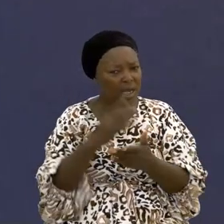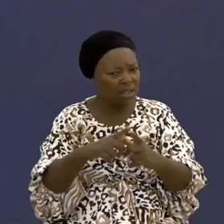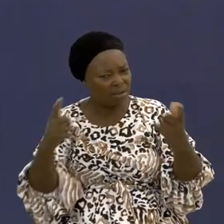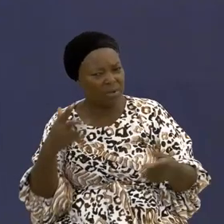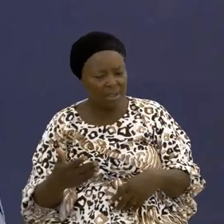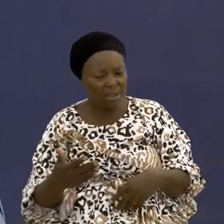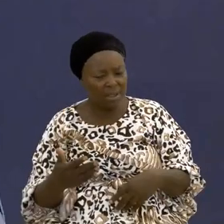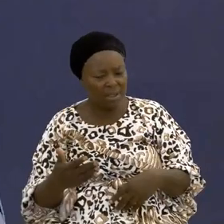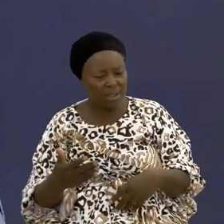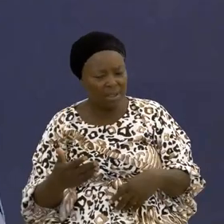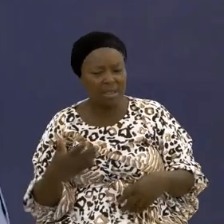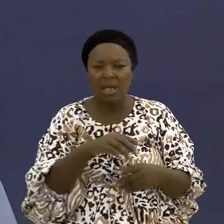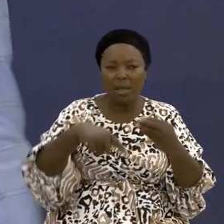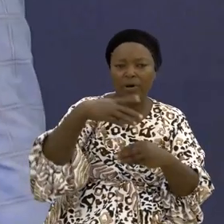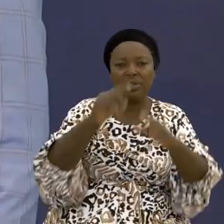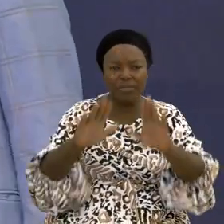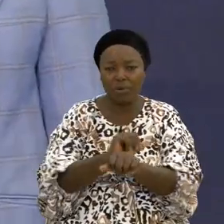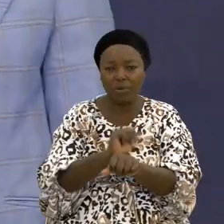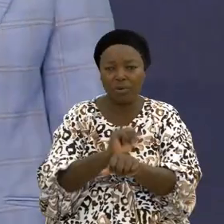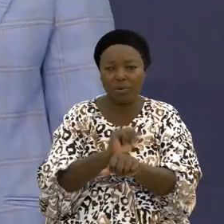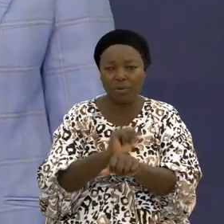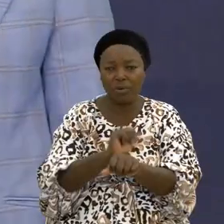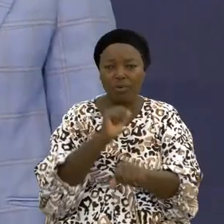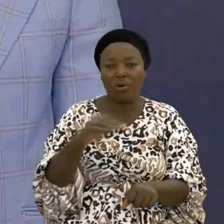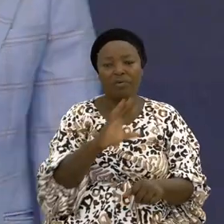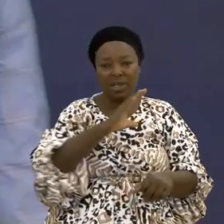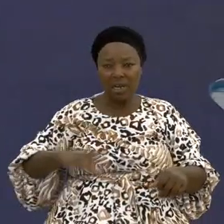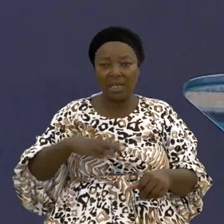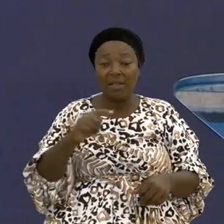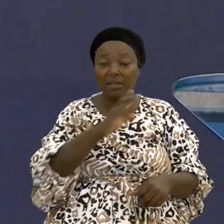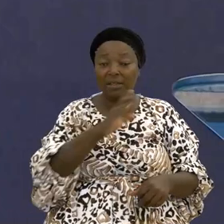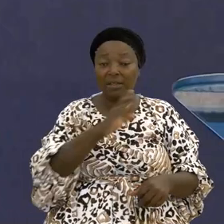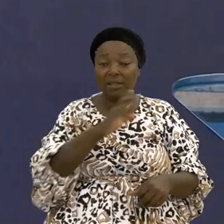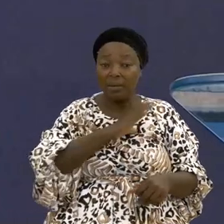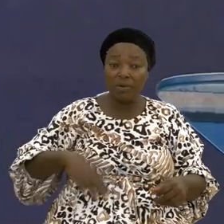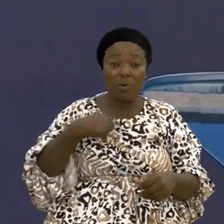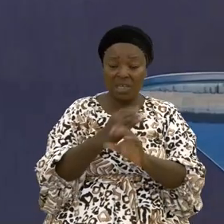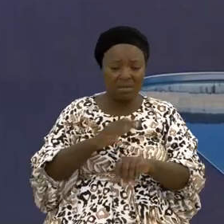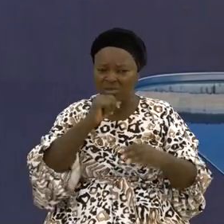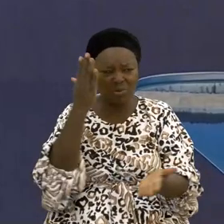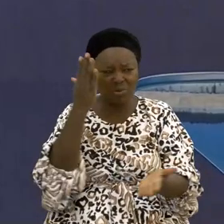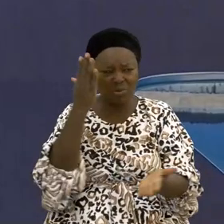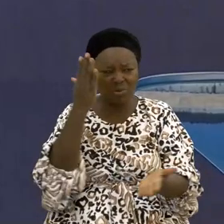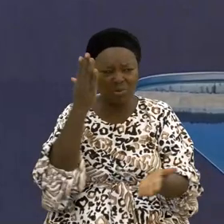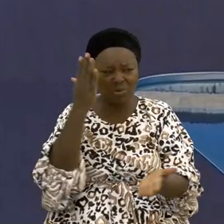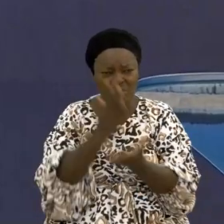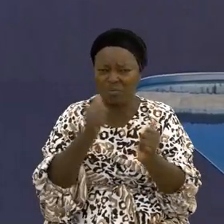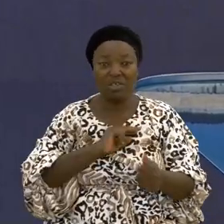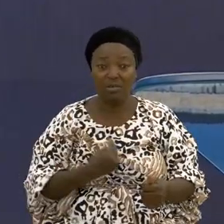thing about the miracle of Christ. The miracle we get doesn't stop with